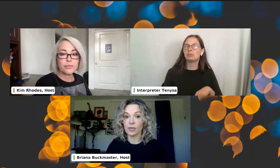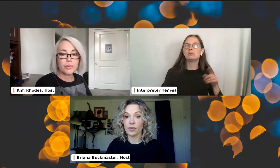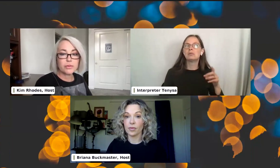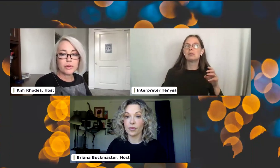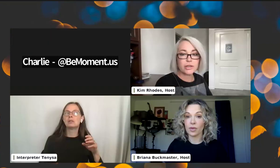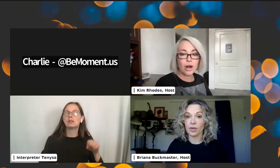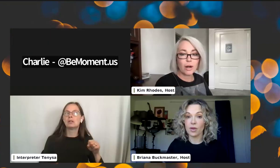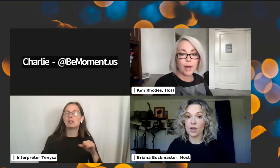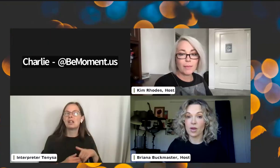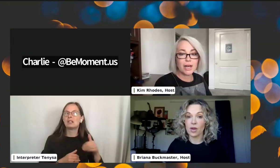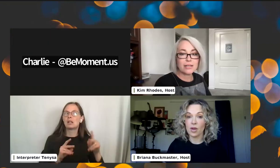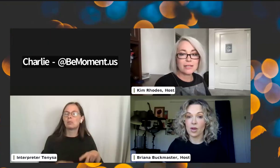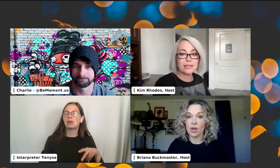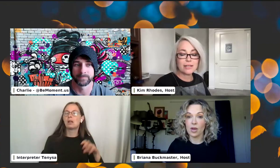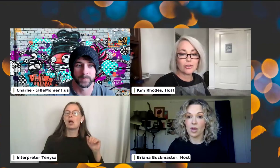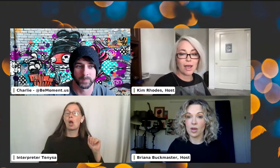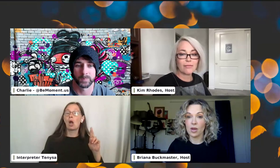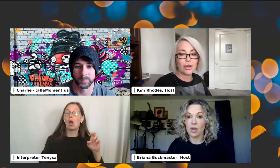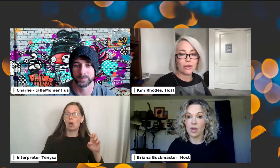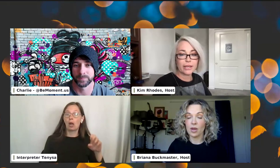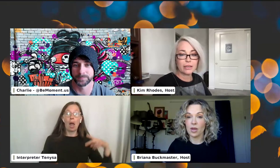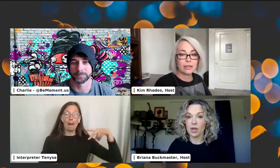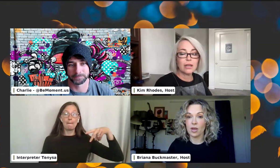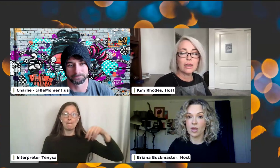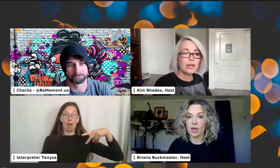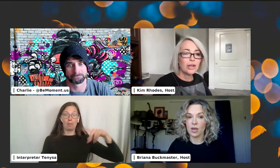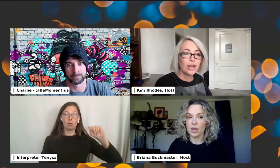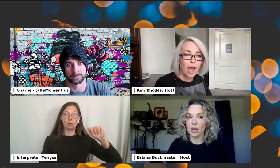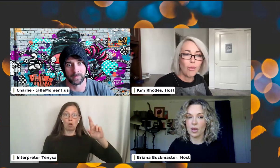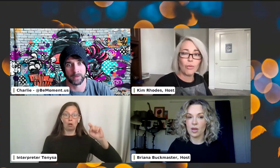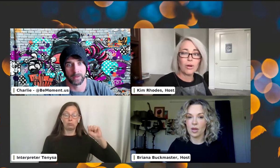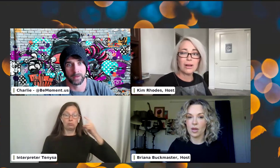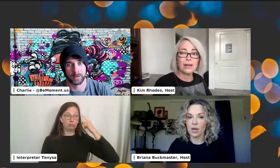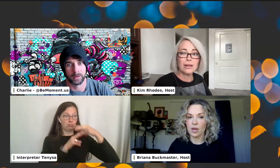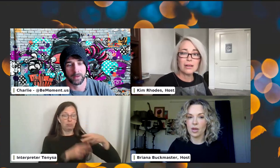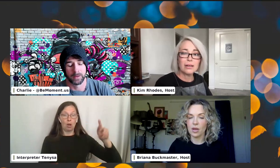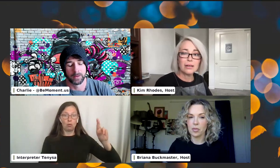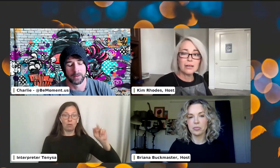Yes, prepare this person. Are Pop-Tarts considered ravioli? No.